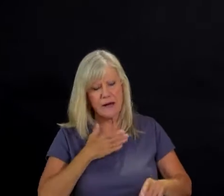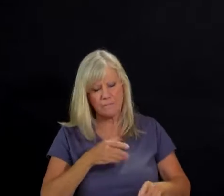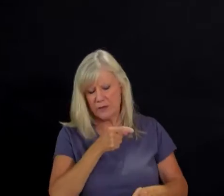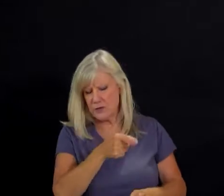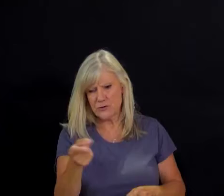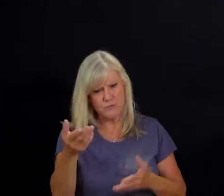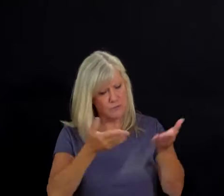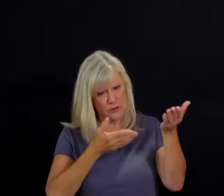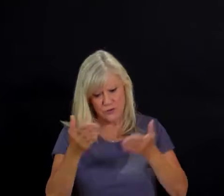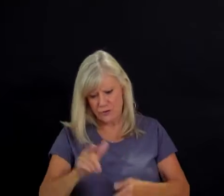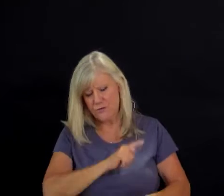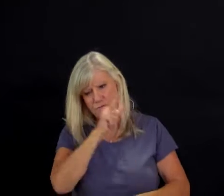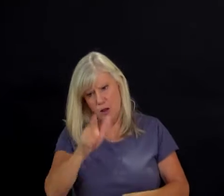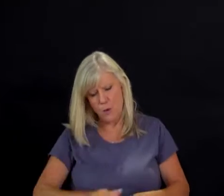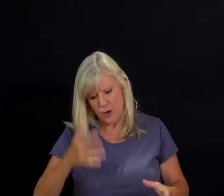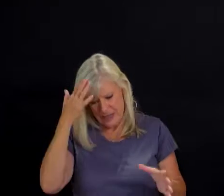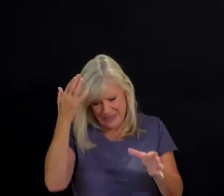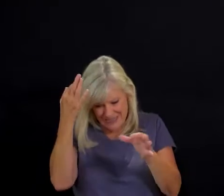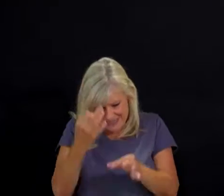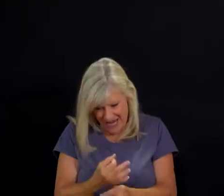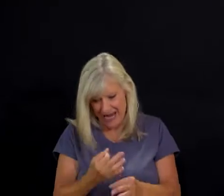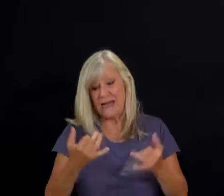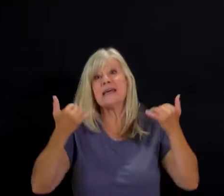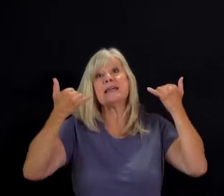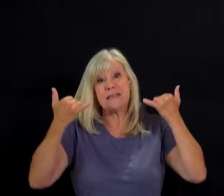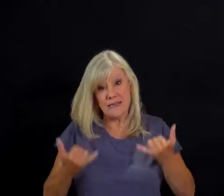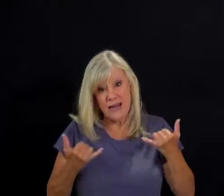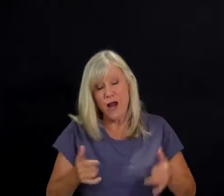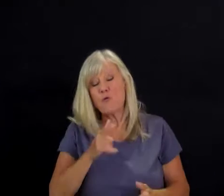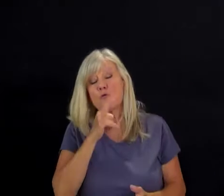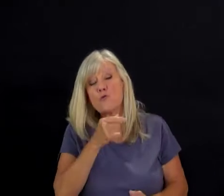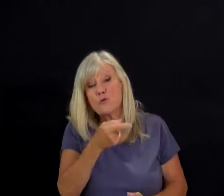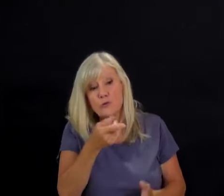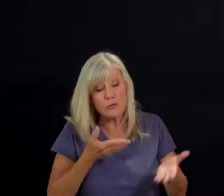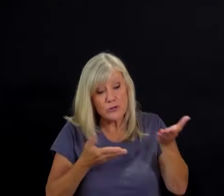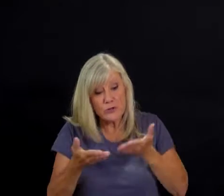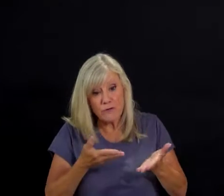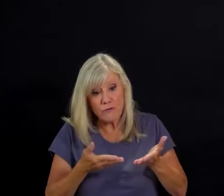Lord, decide today whom you will serve.